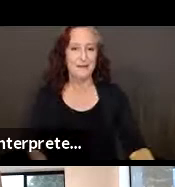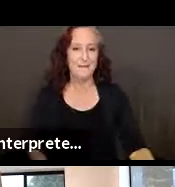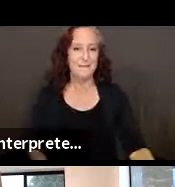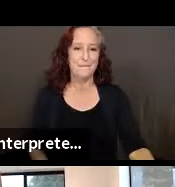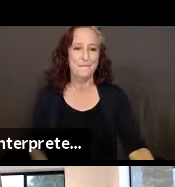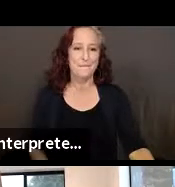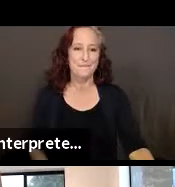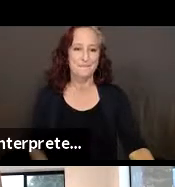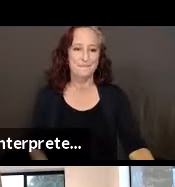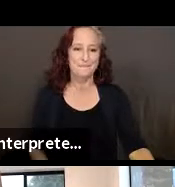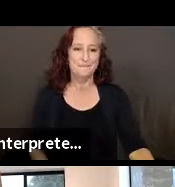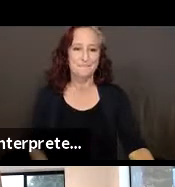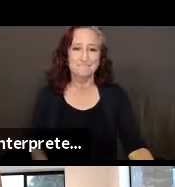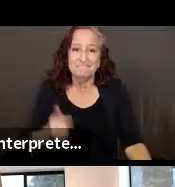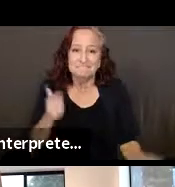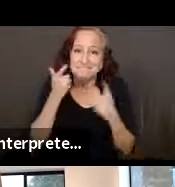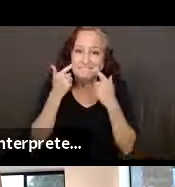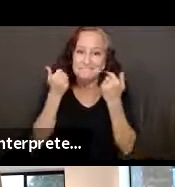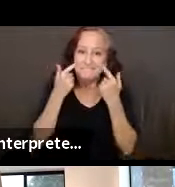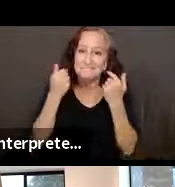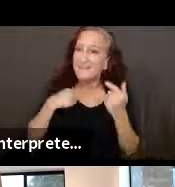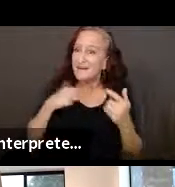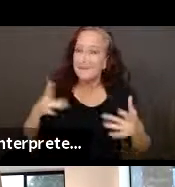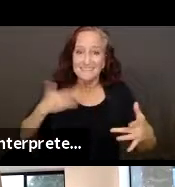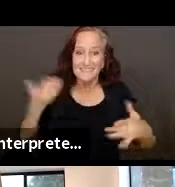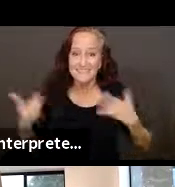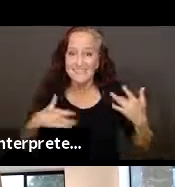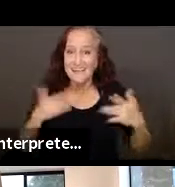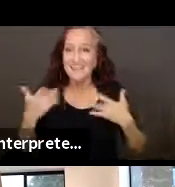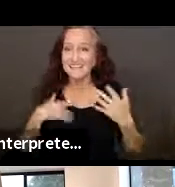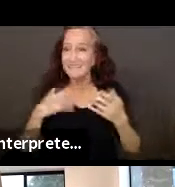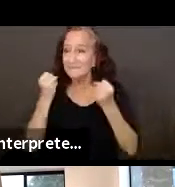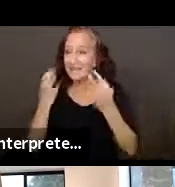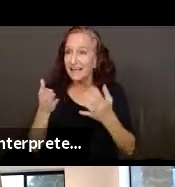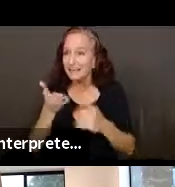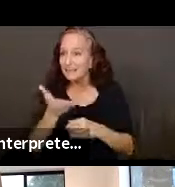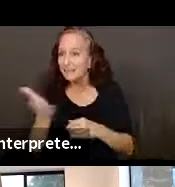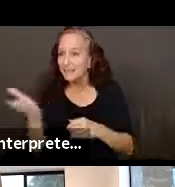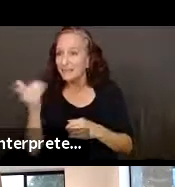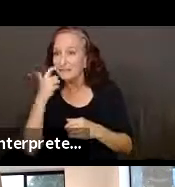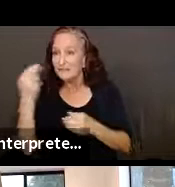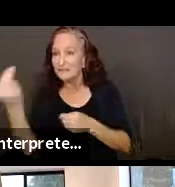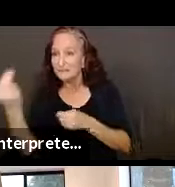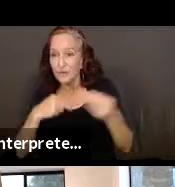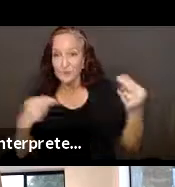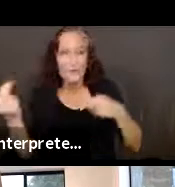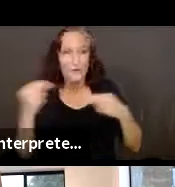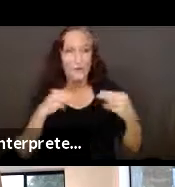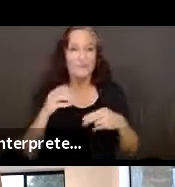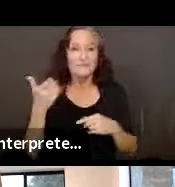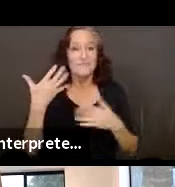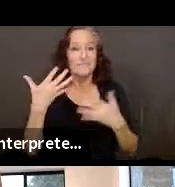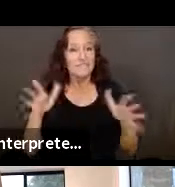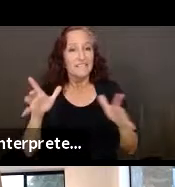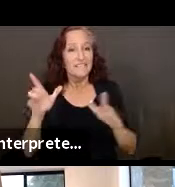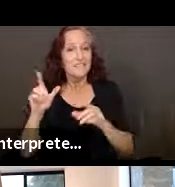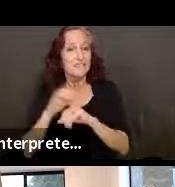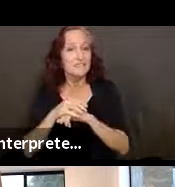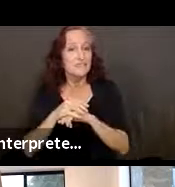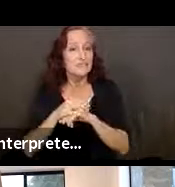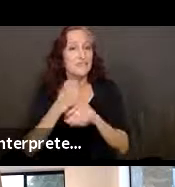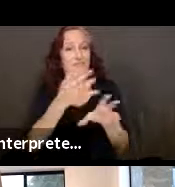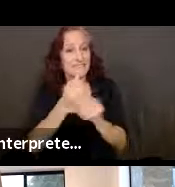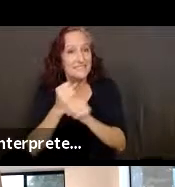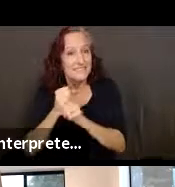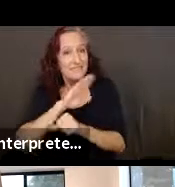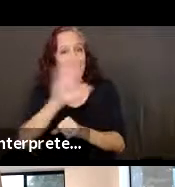I'm really excited. I'm excited. There's a lot of you all actually have tweeted or posted about receiving your book today, which